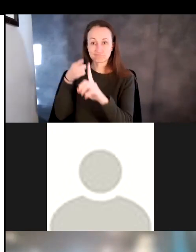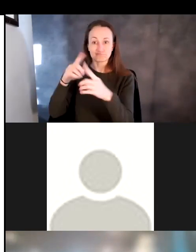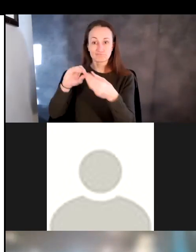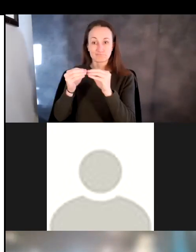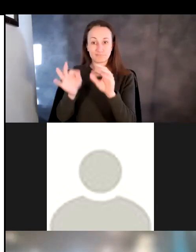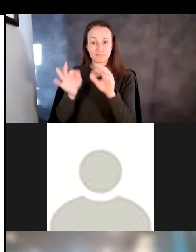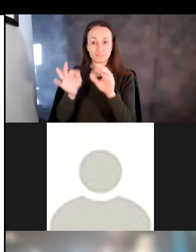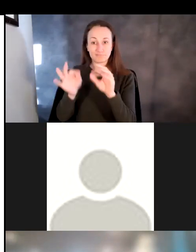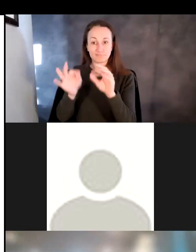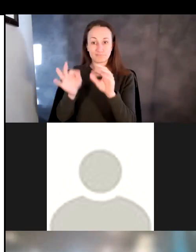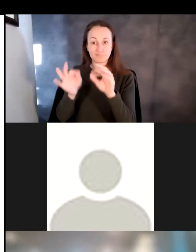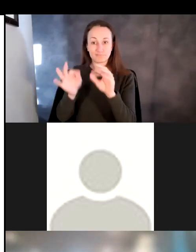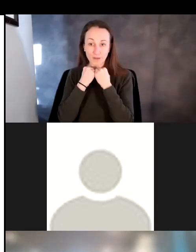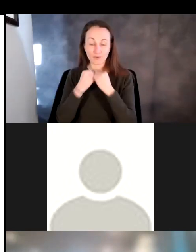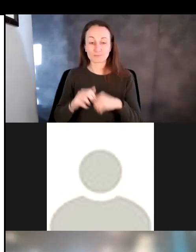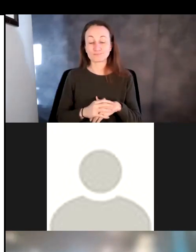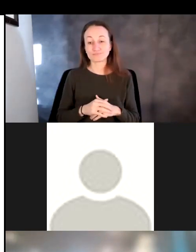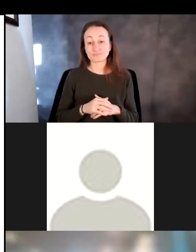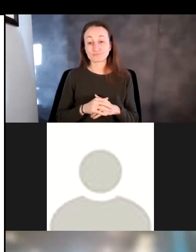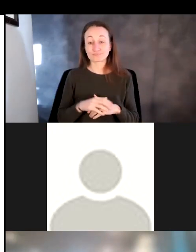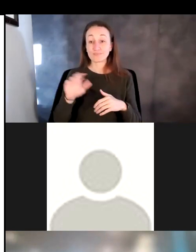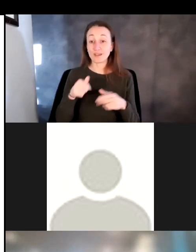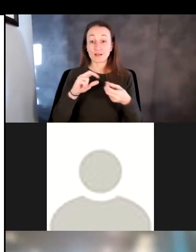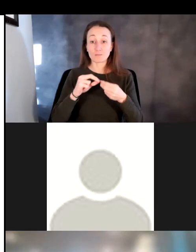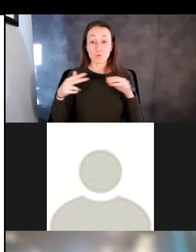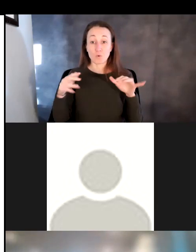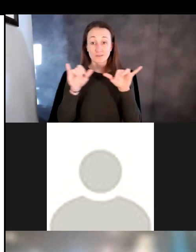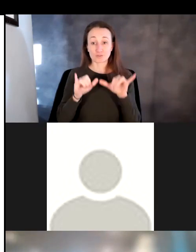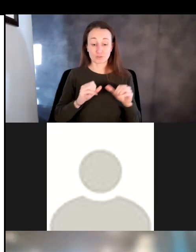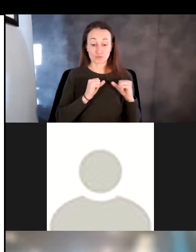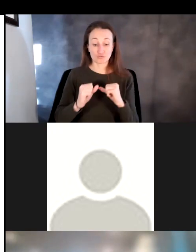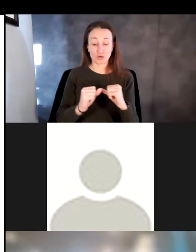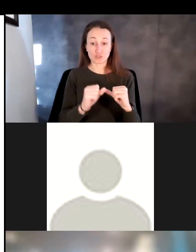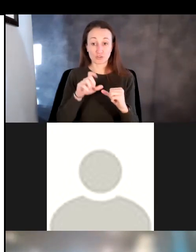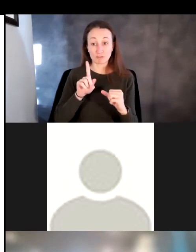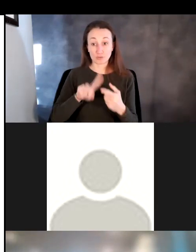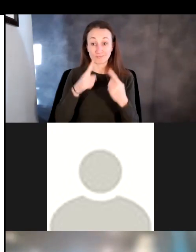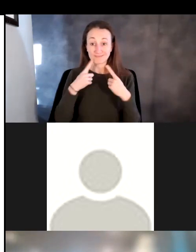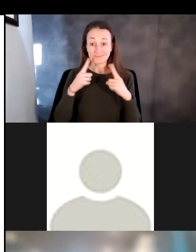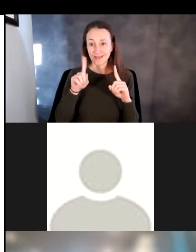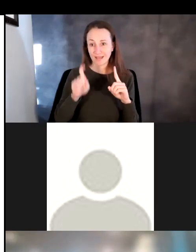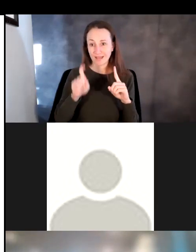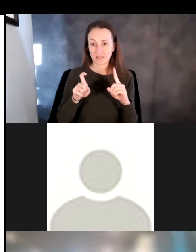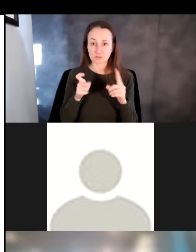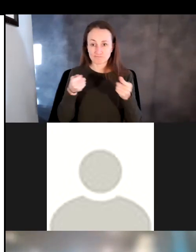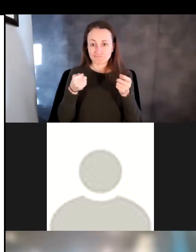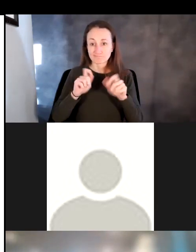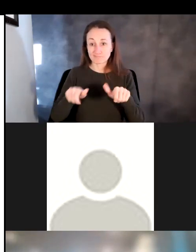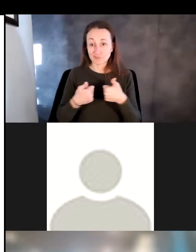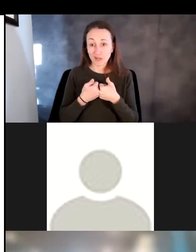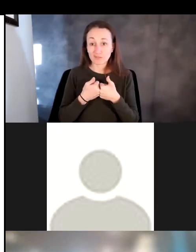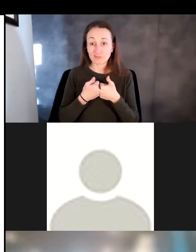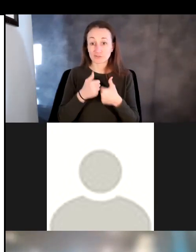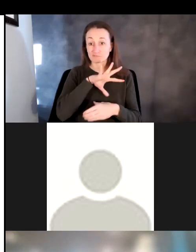about. And protein engineering strategy that's going to be effective needs to be able to handle the challenges that come